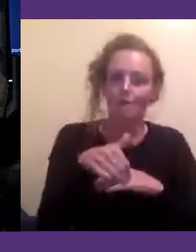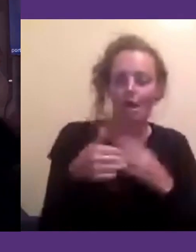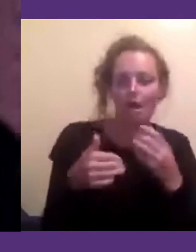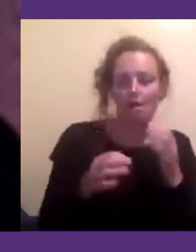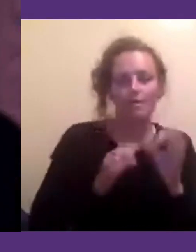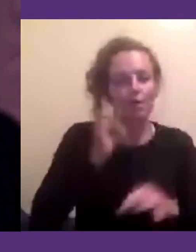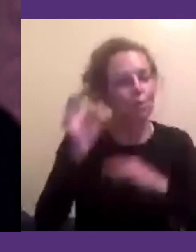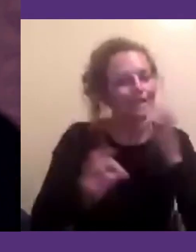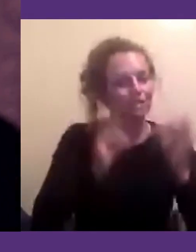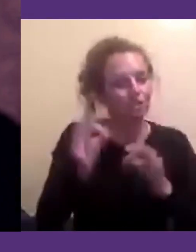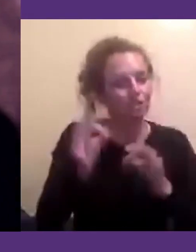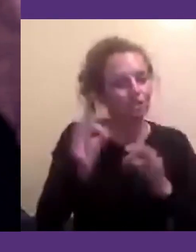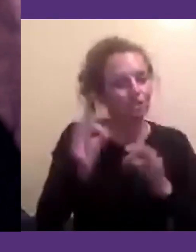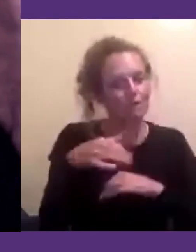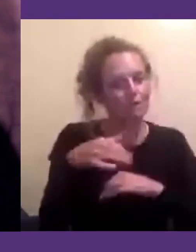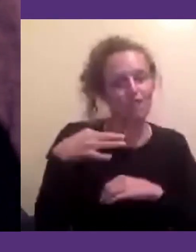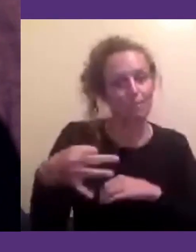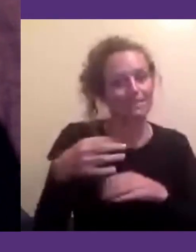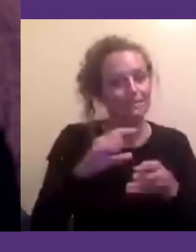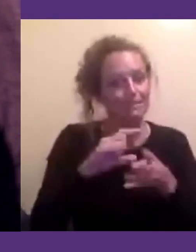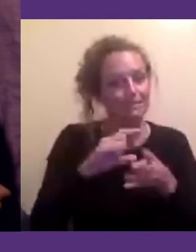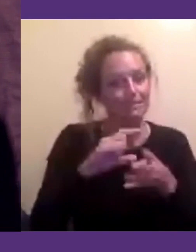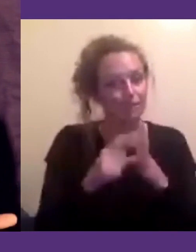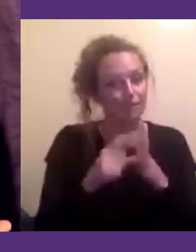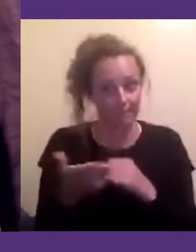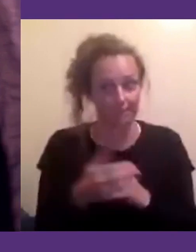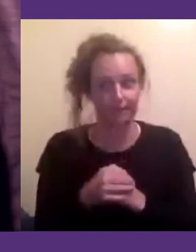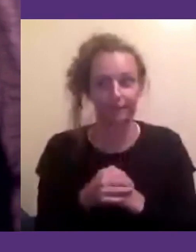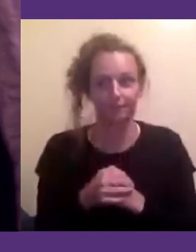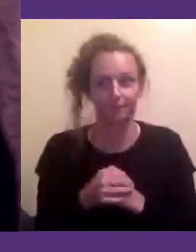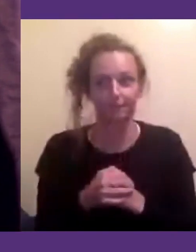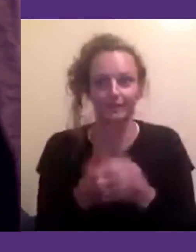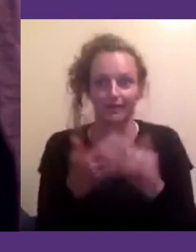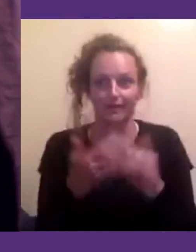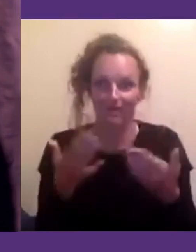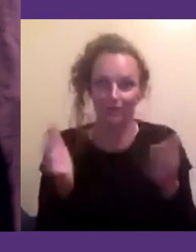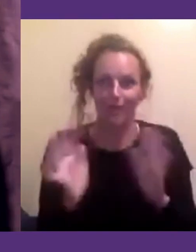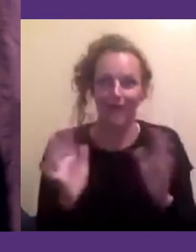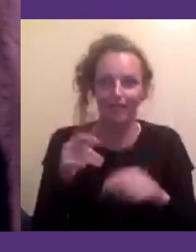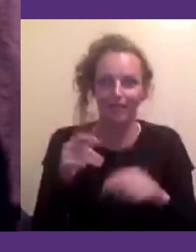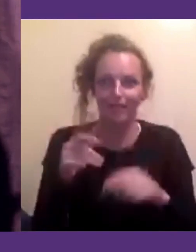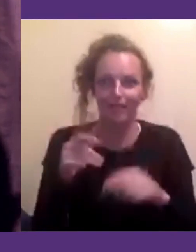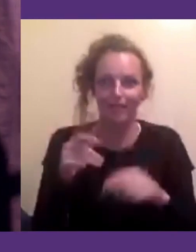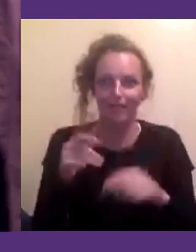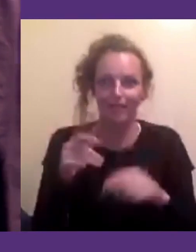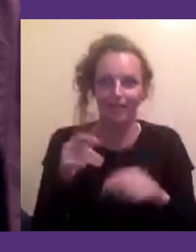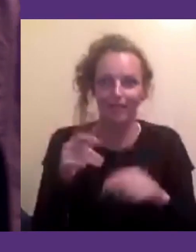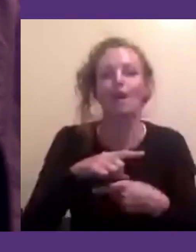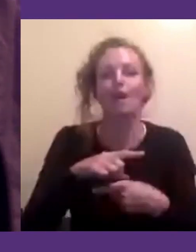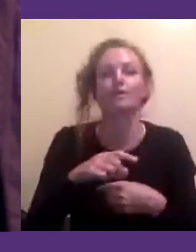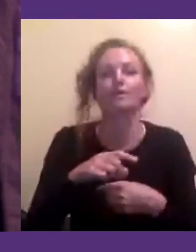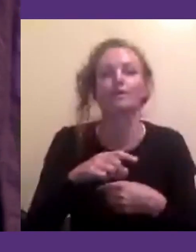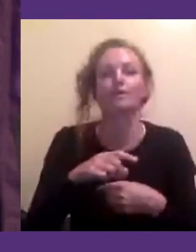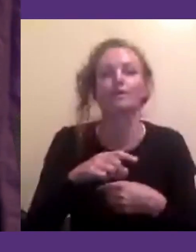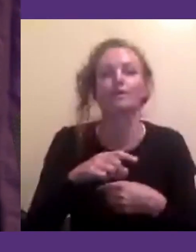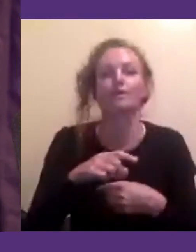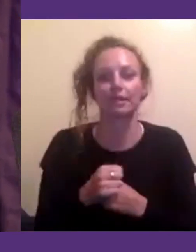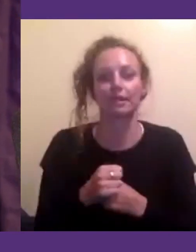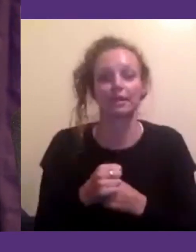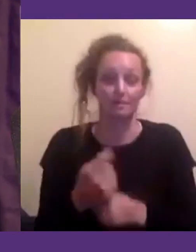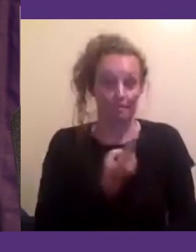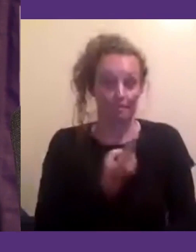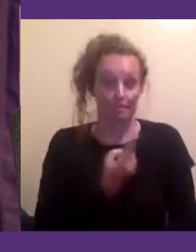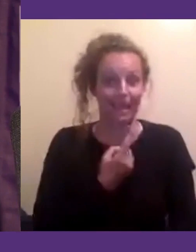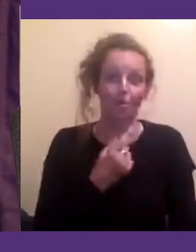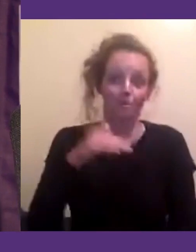Yeah, sure, thank you. Hi everyone, I'm Shani. My visual descriptor is I'm a South Asian woman who has a short stature, and I'm